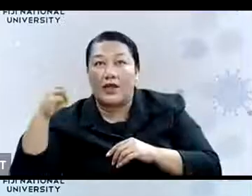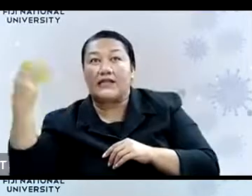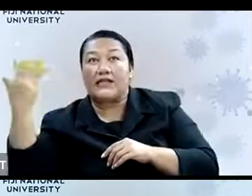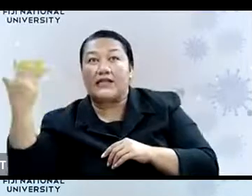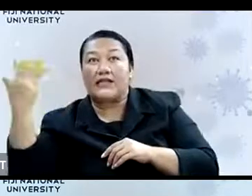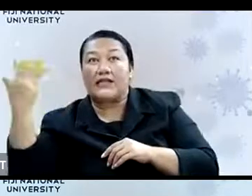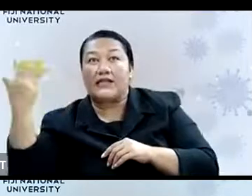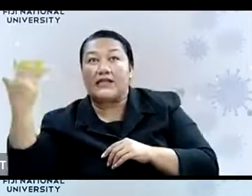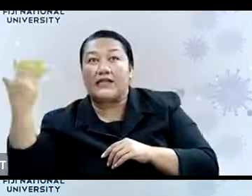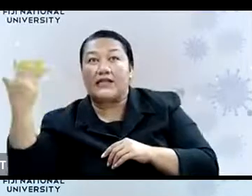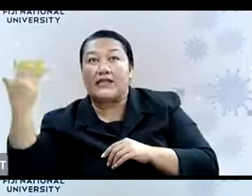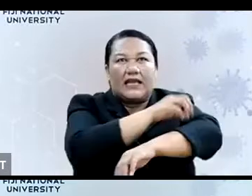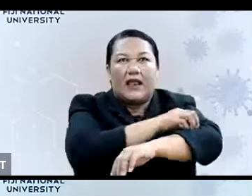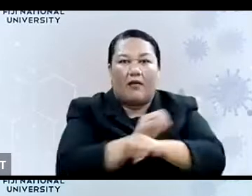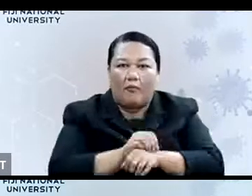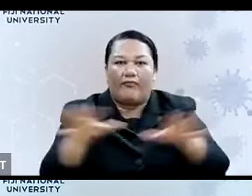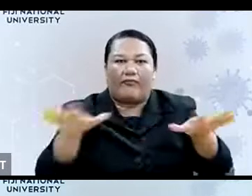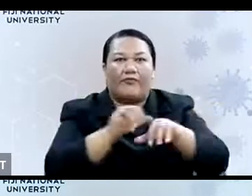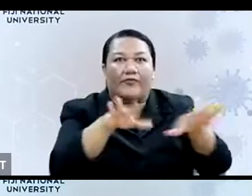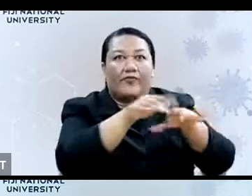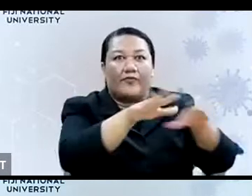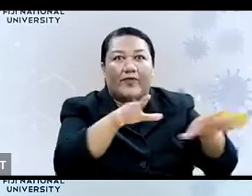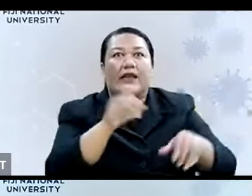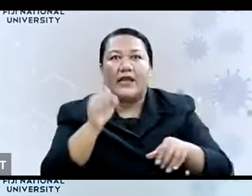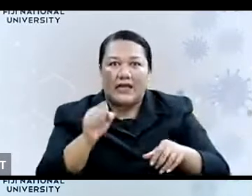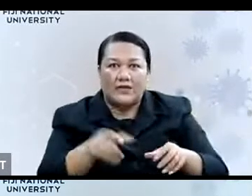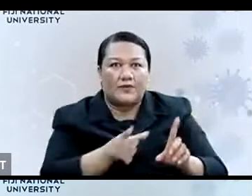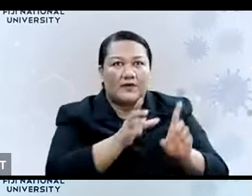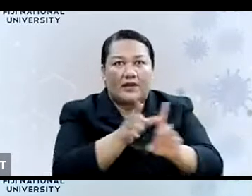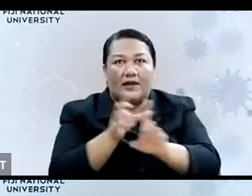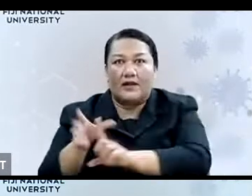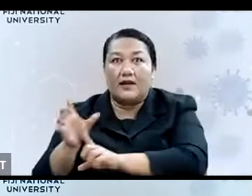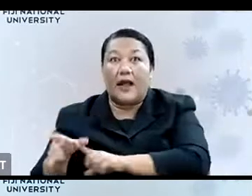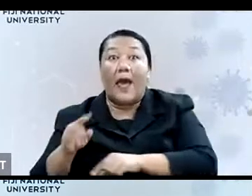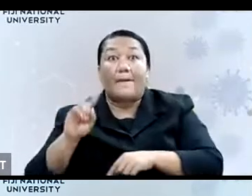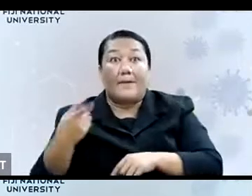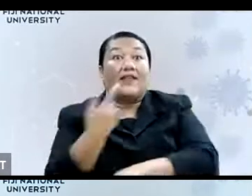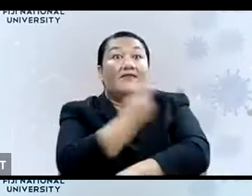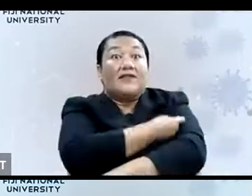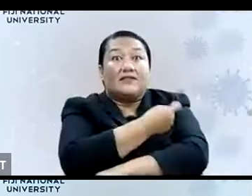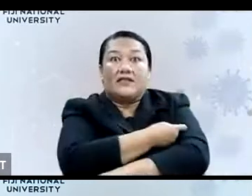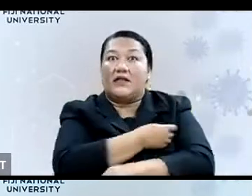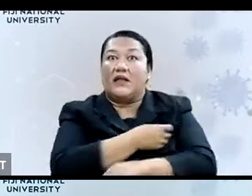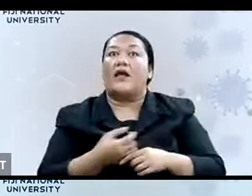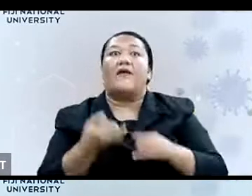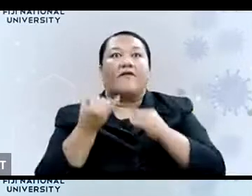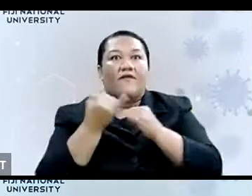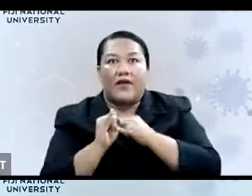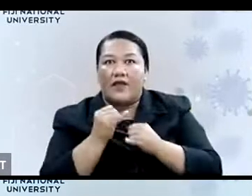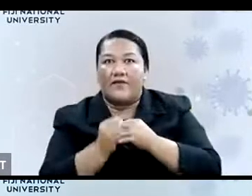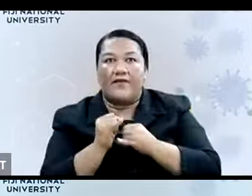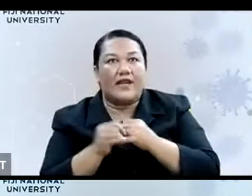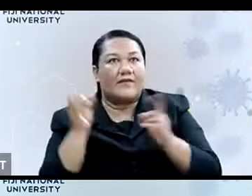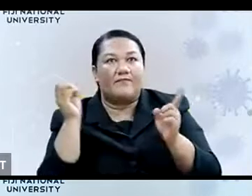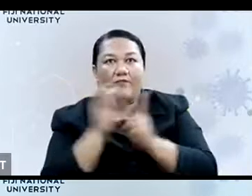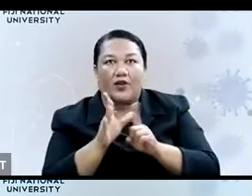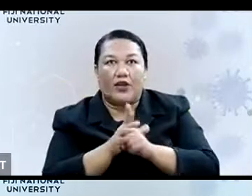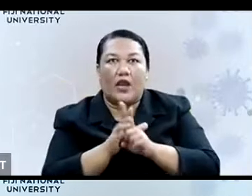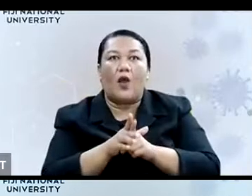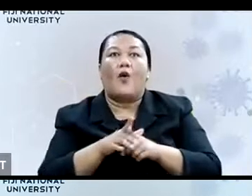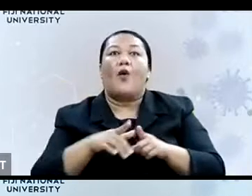we did contact tracing, we did isolation and quarantine, but the vaccine was eventually what contained those outbreaks.